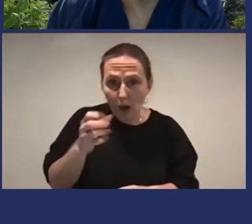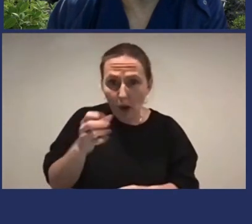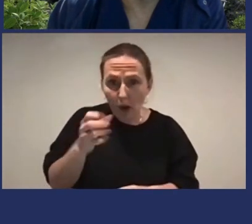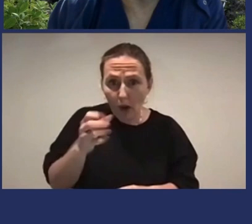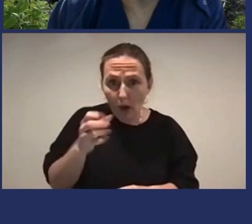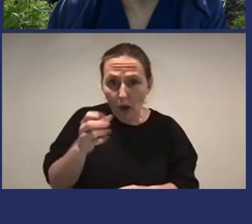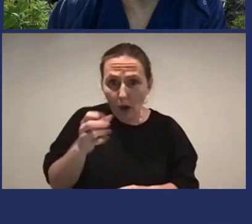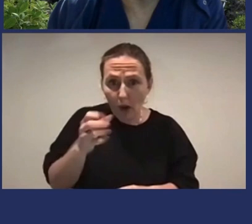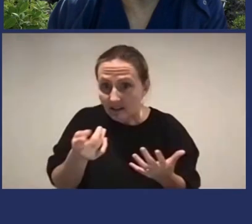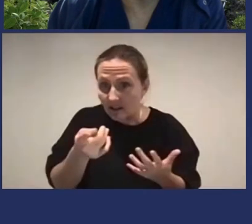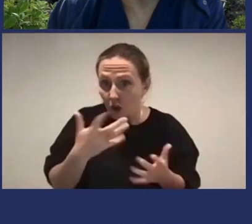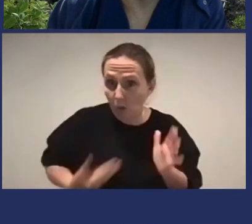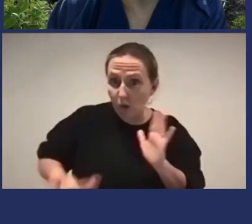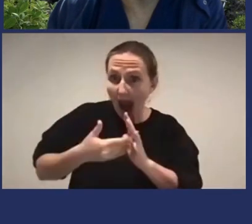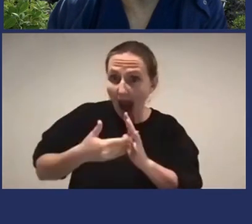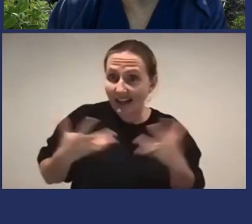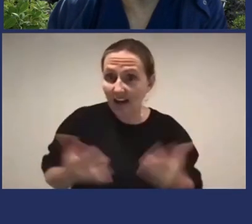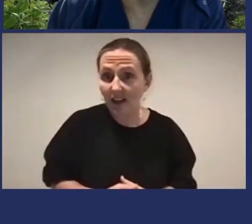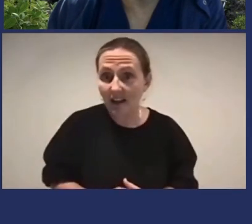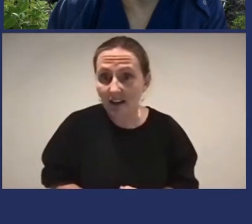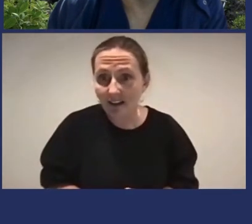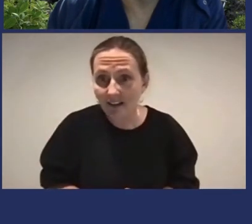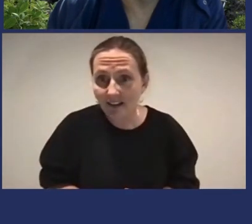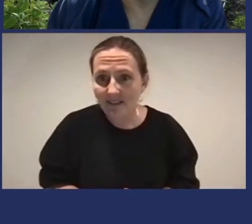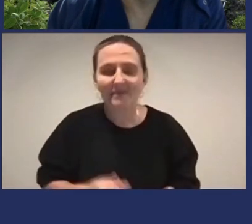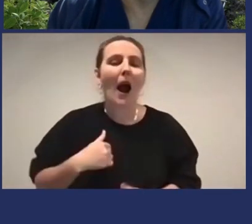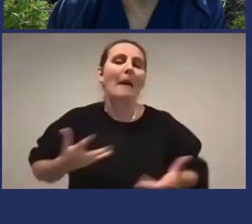add? I've always been encouraging, that's good. But